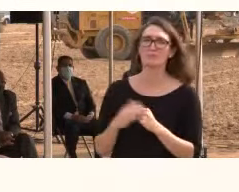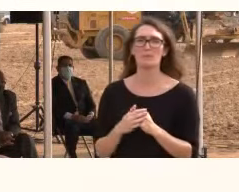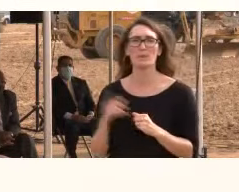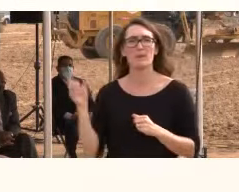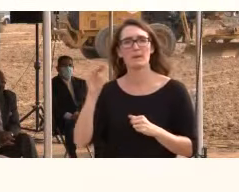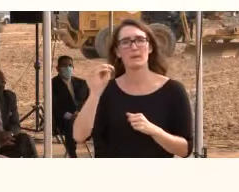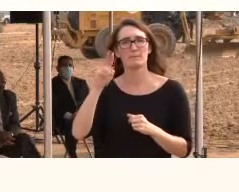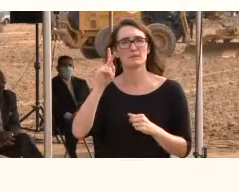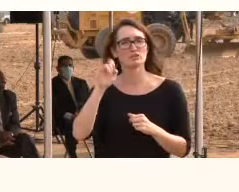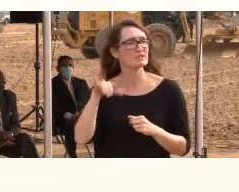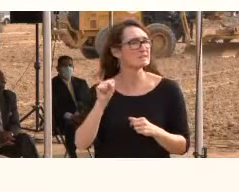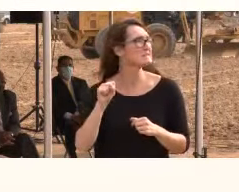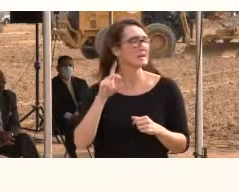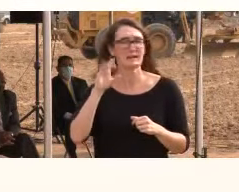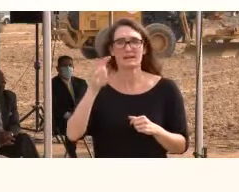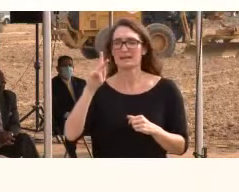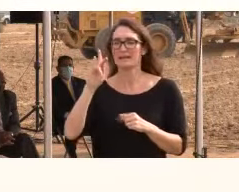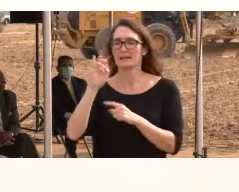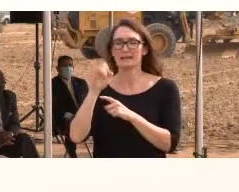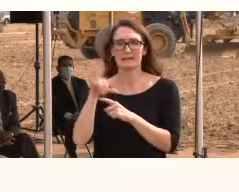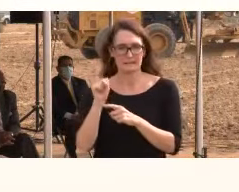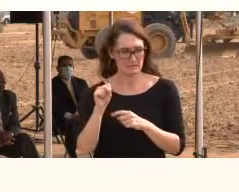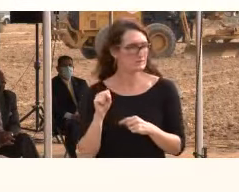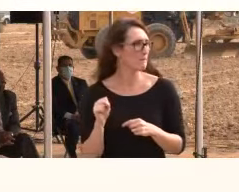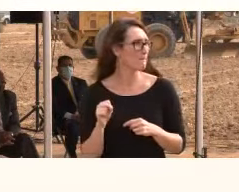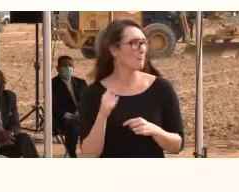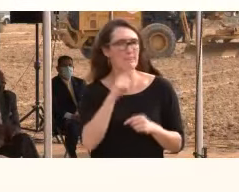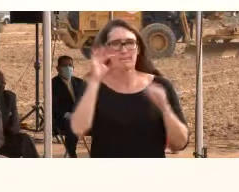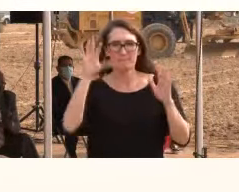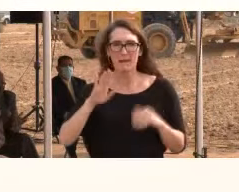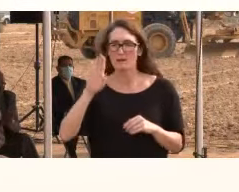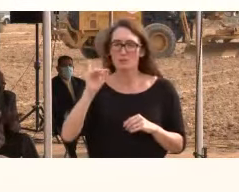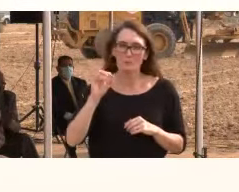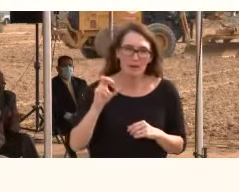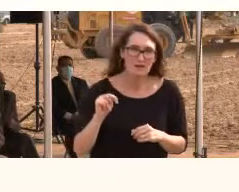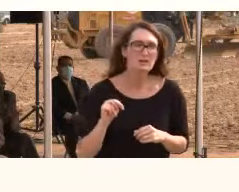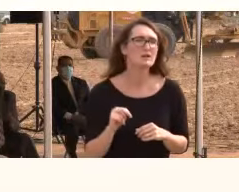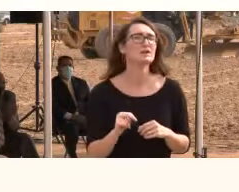Mr. Keys, Mr. Dick Keys, Pastor Binion,